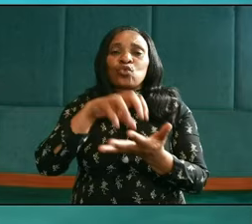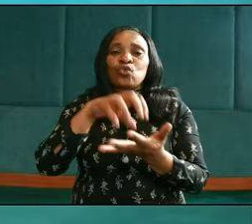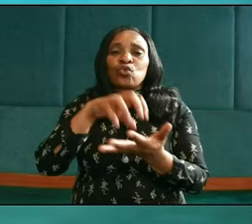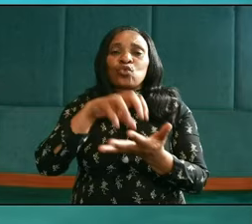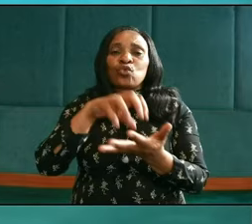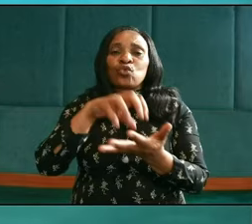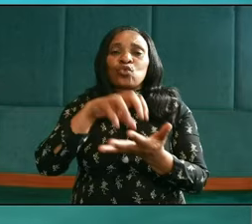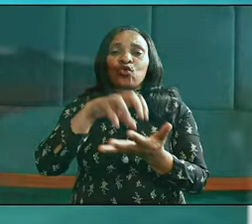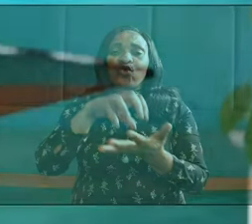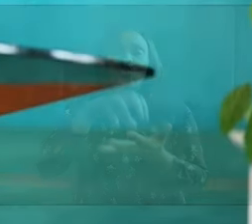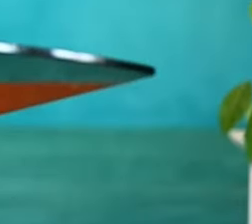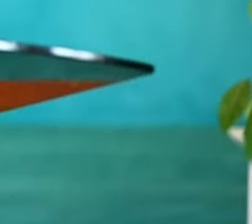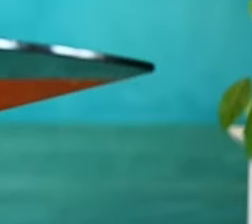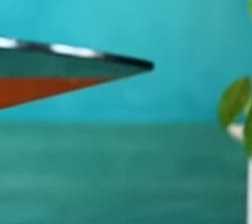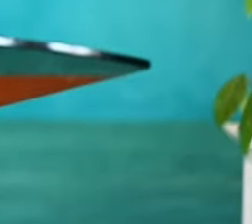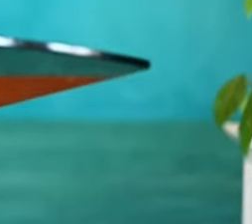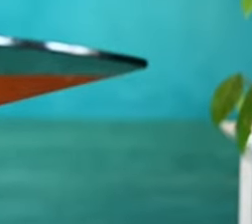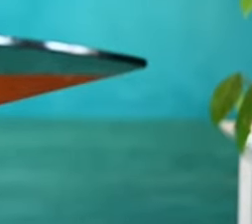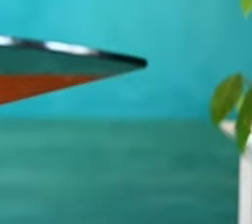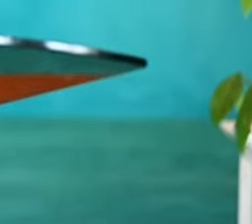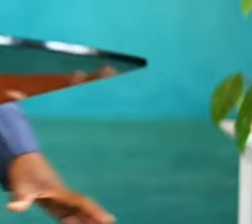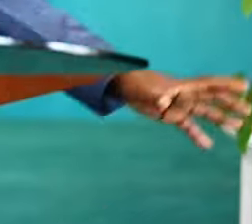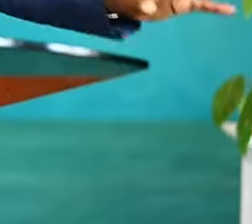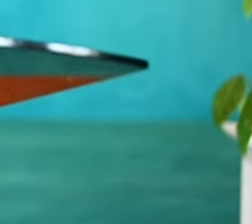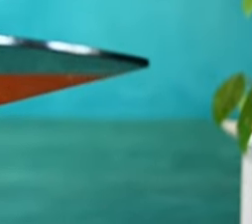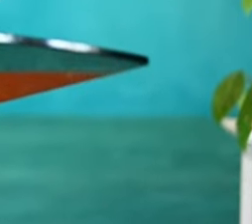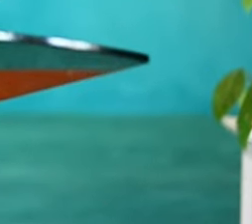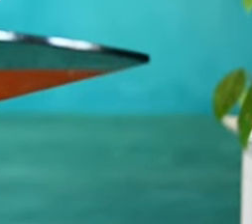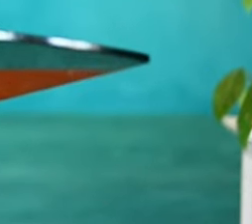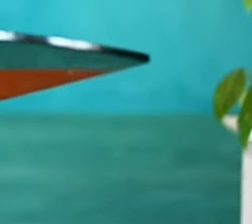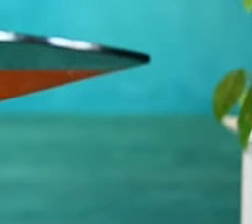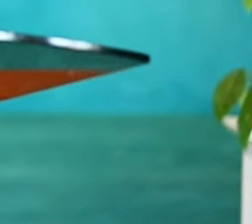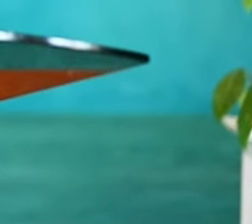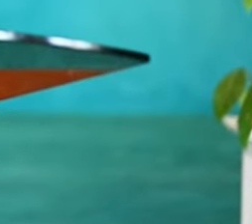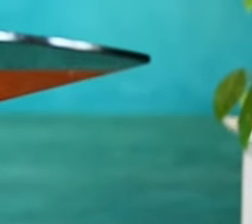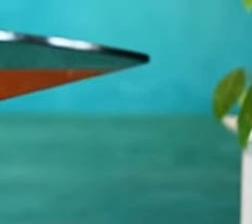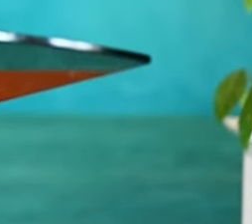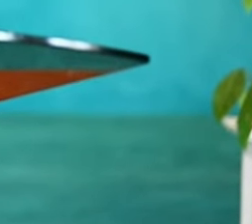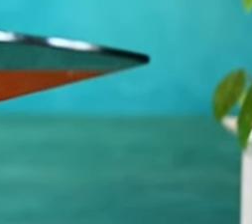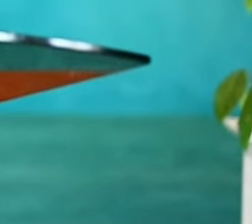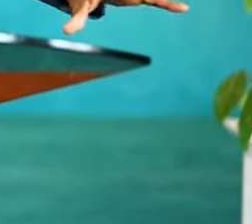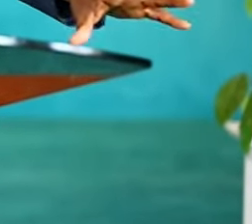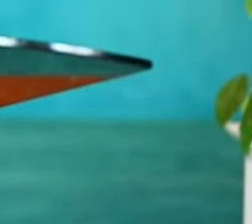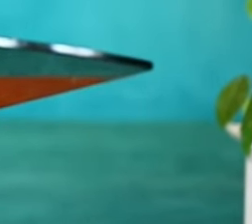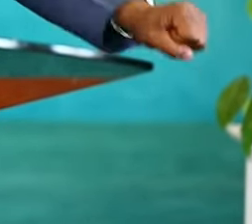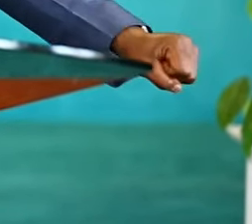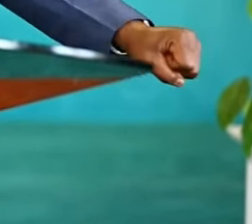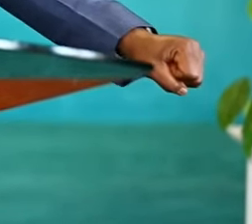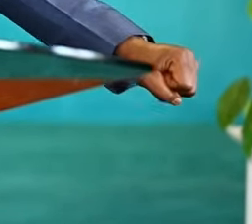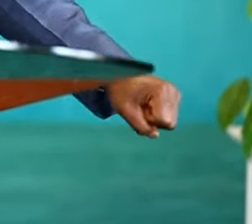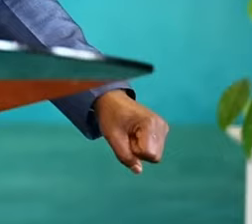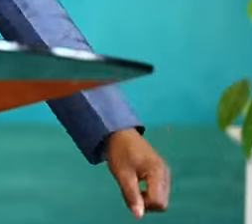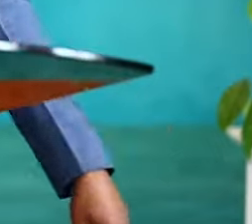then he realizes that I don't need to say this alone. Let all Israelites proclaim and